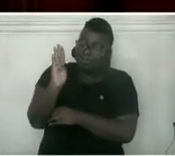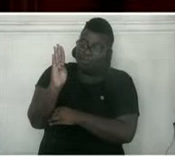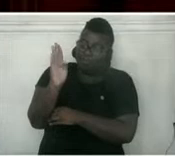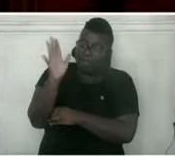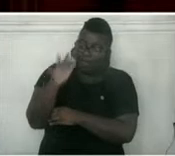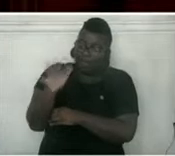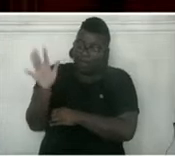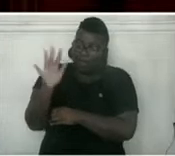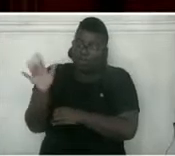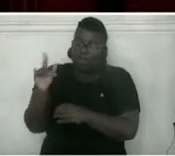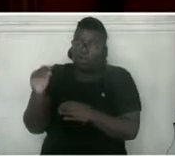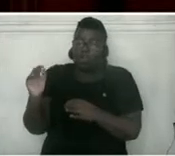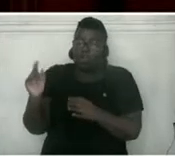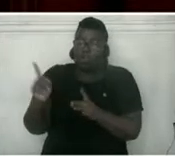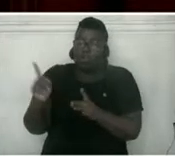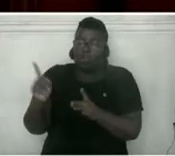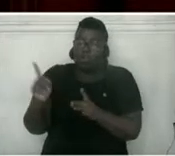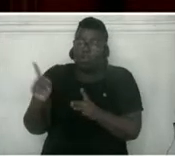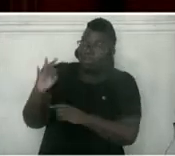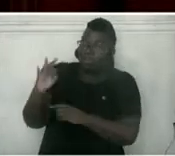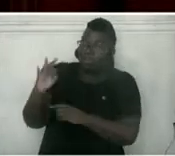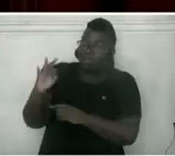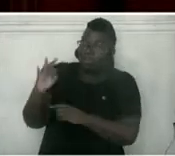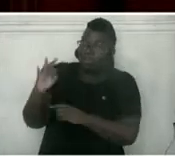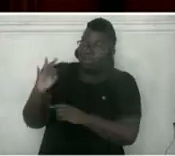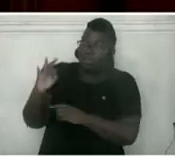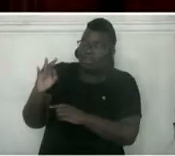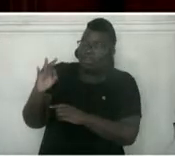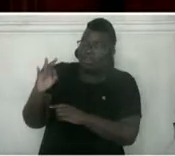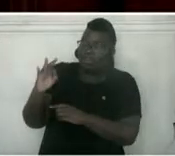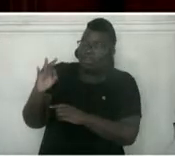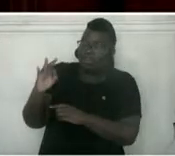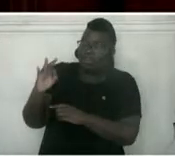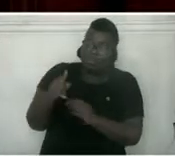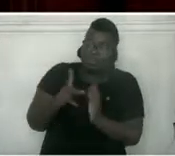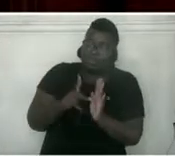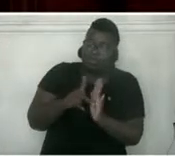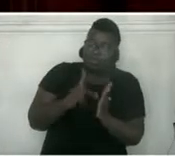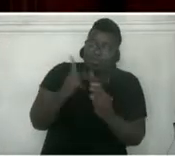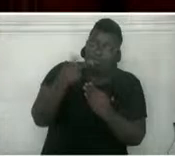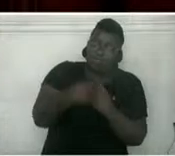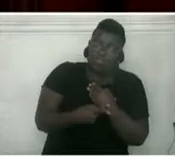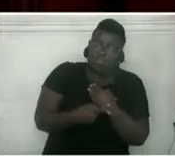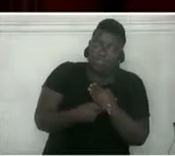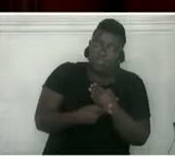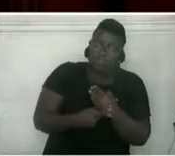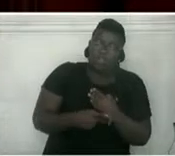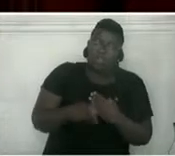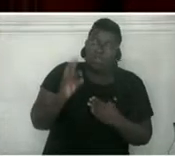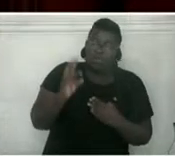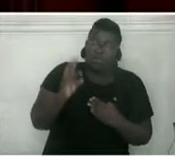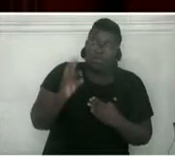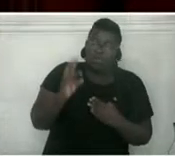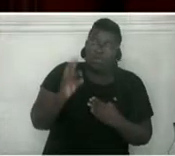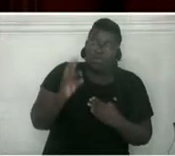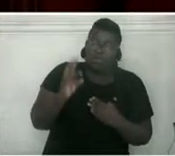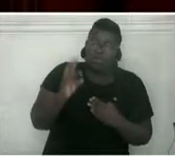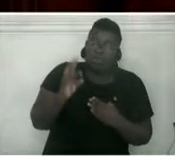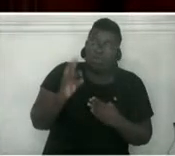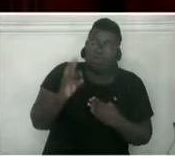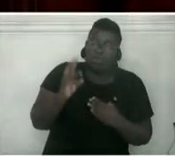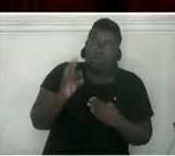of the 30 billion value of project will also go to emerging contractors and